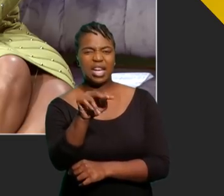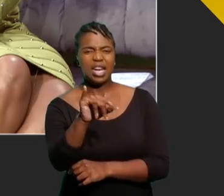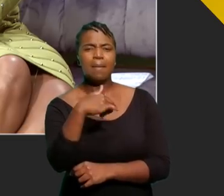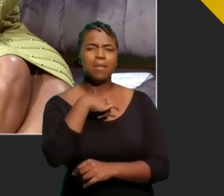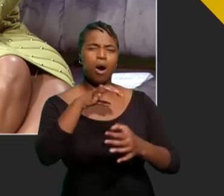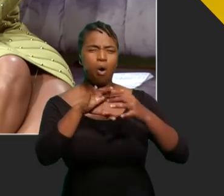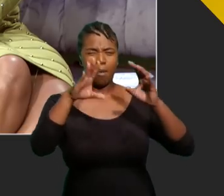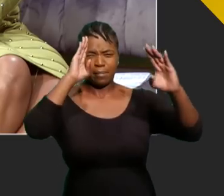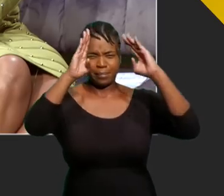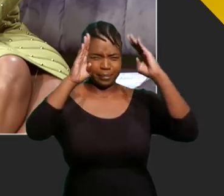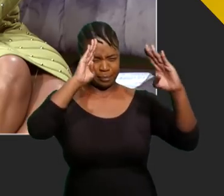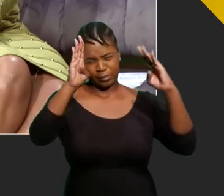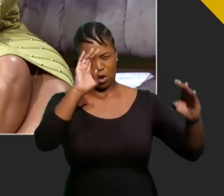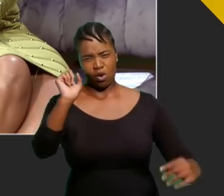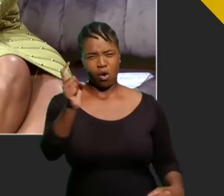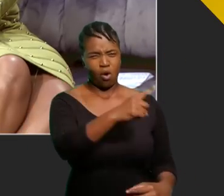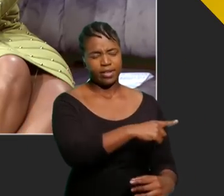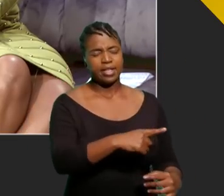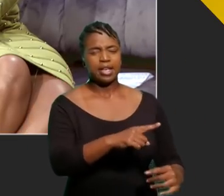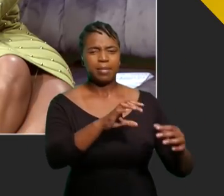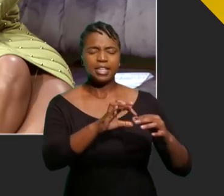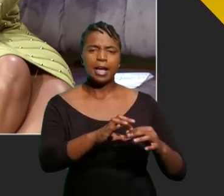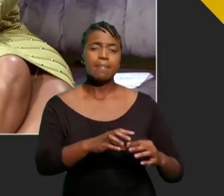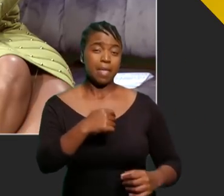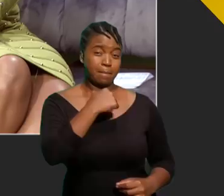ababukeli, ngibingelele nami lapho eSotho. Ngathi into